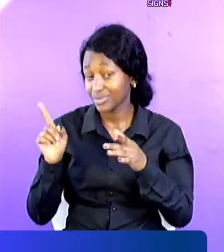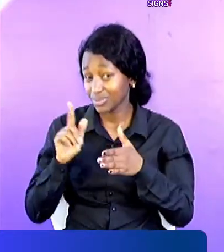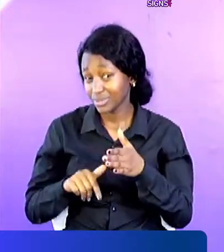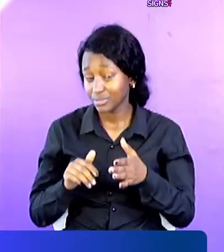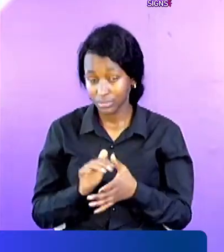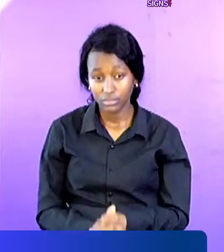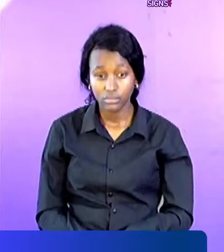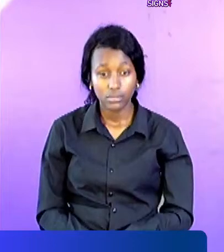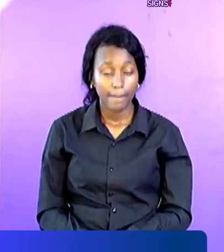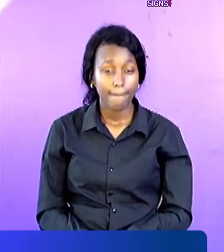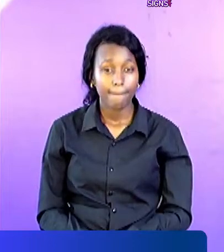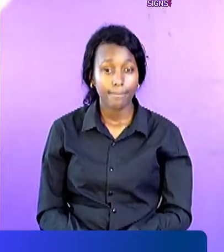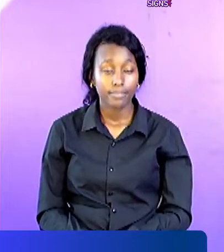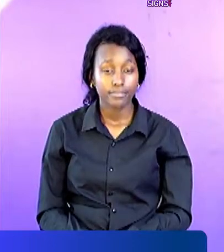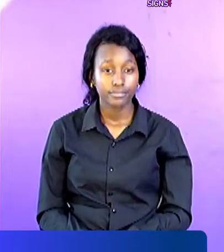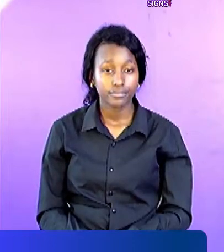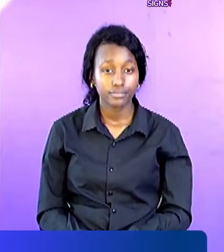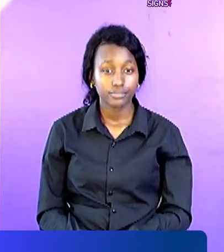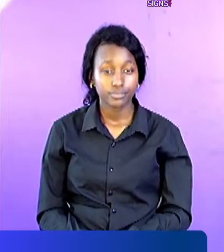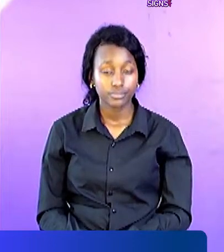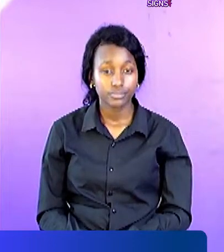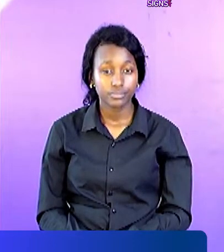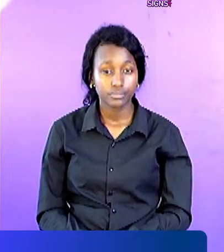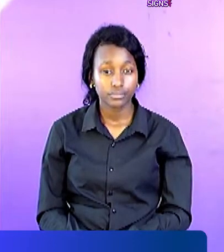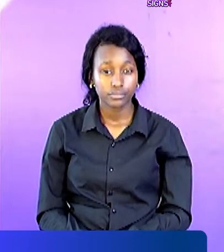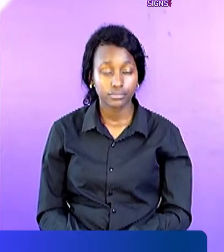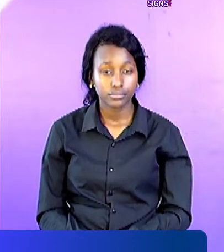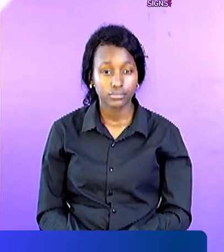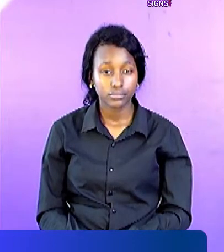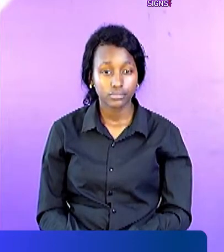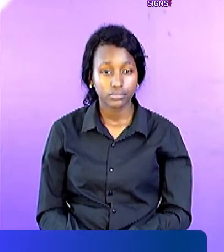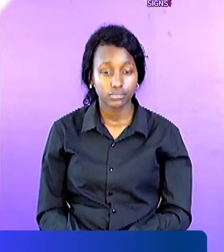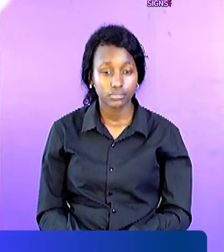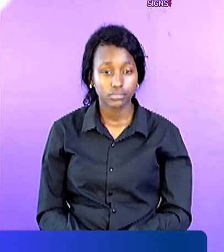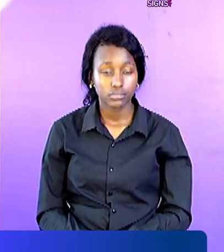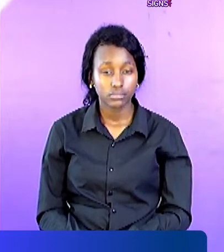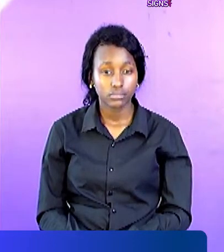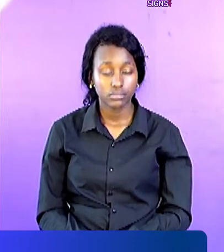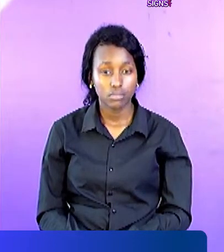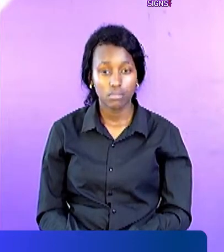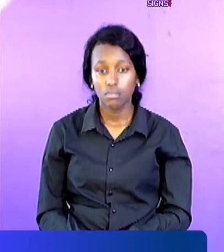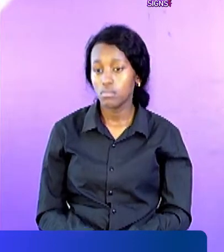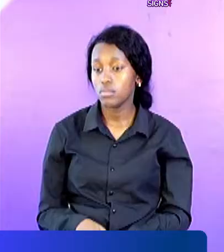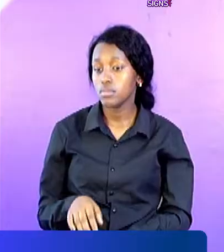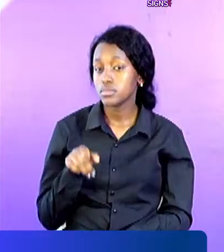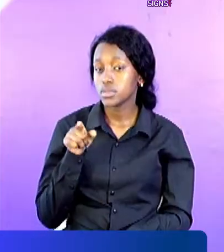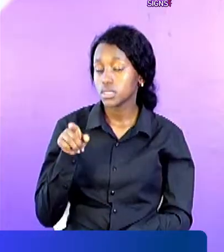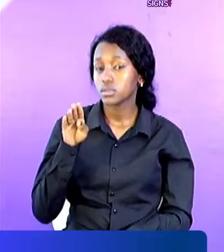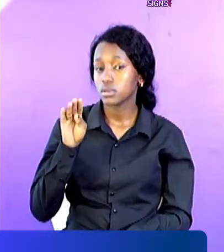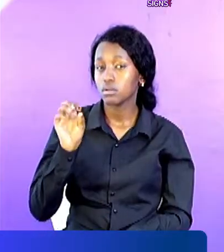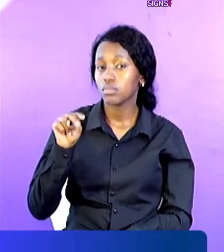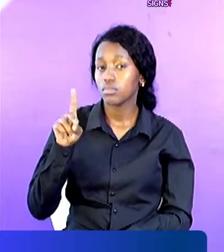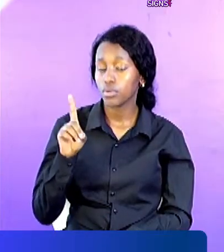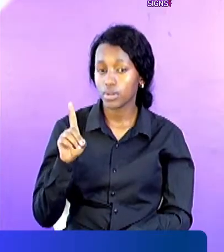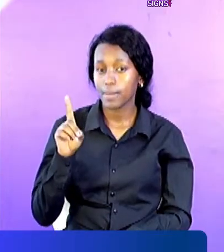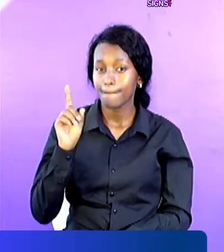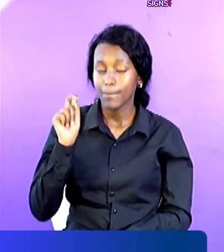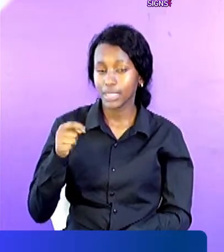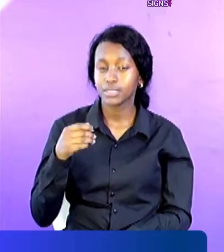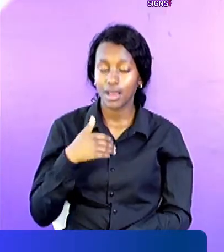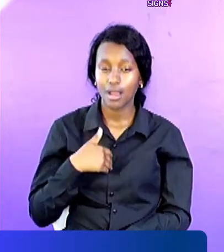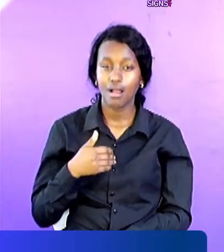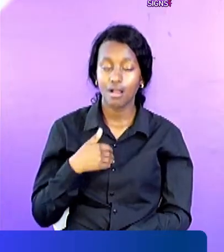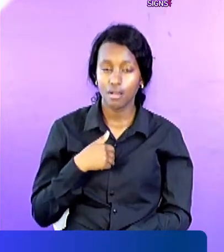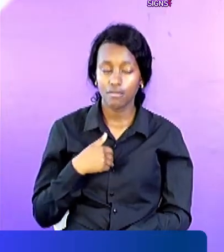a collective investment scheme, is that when you go direct, that bond has a set maturity date. It could be 5 years, it could be 4 years, it could be